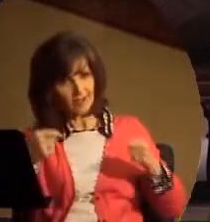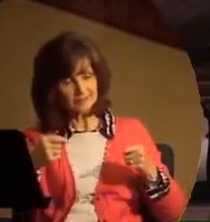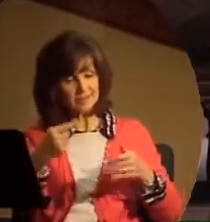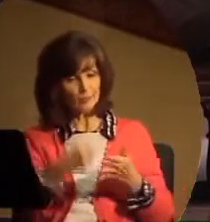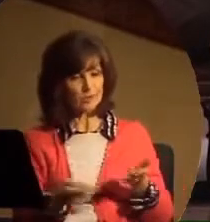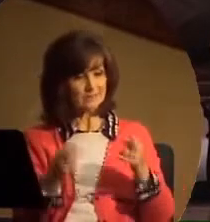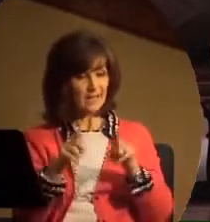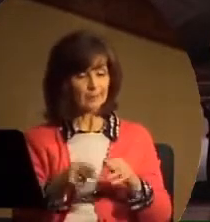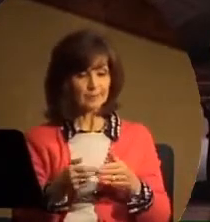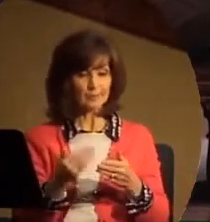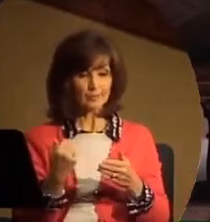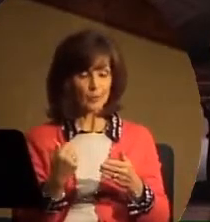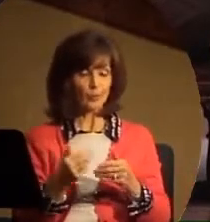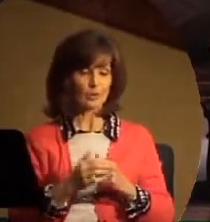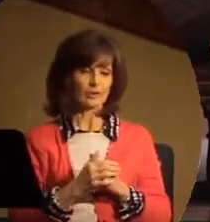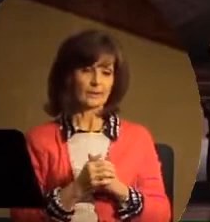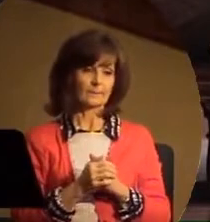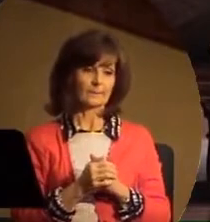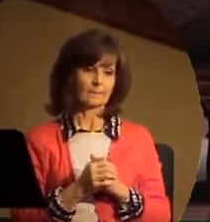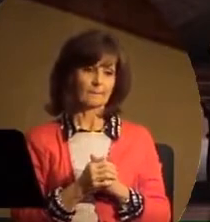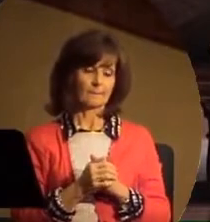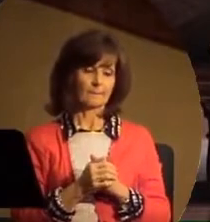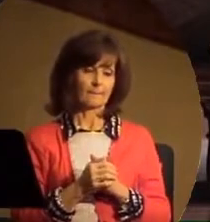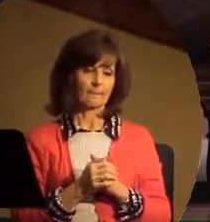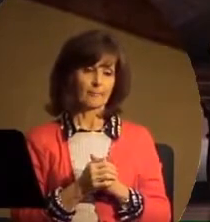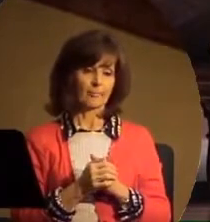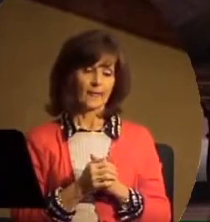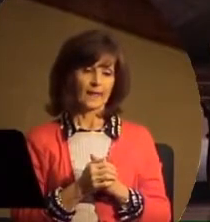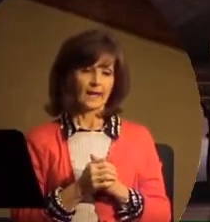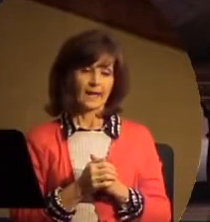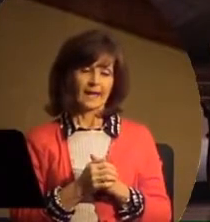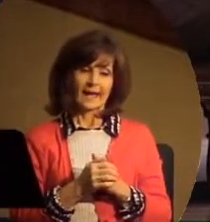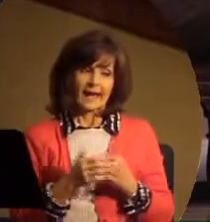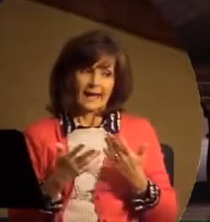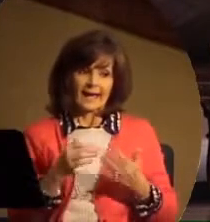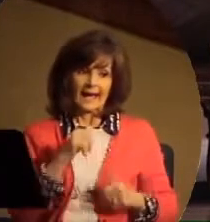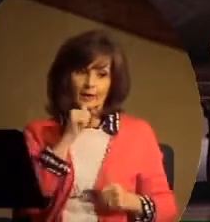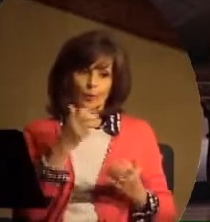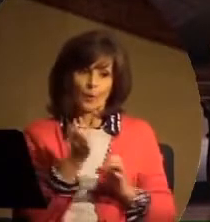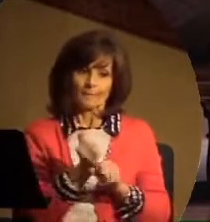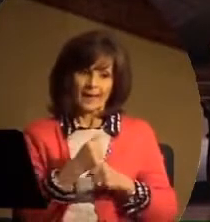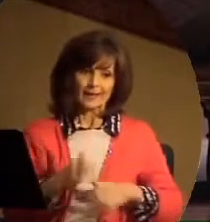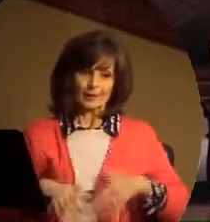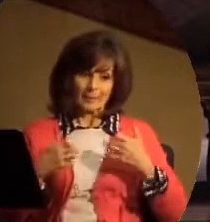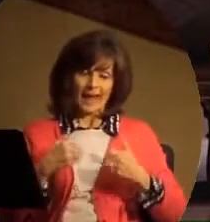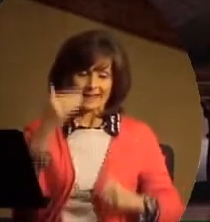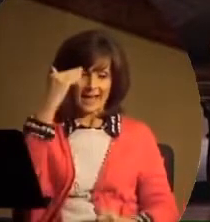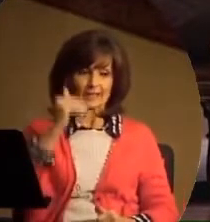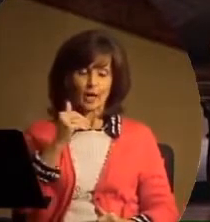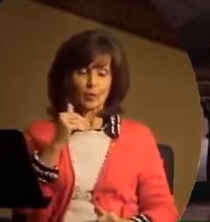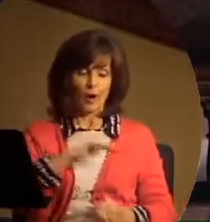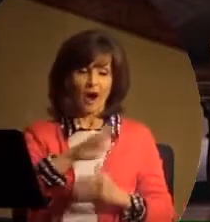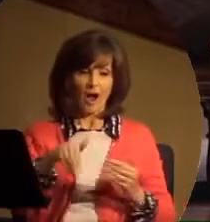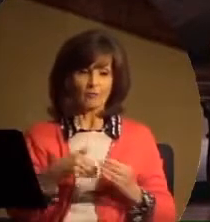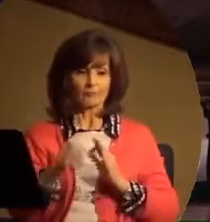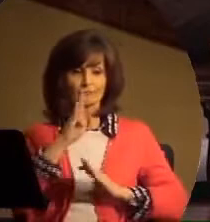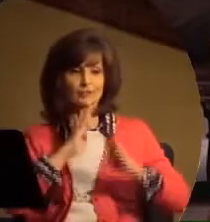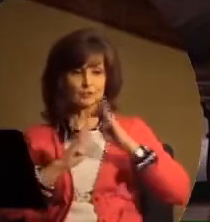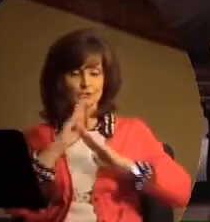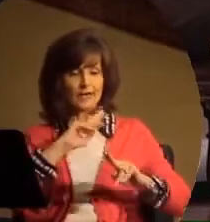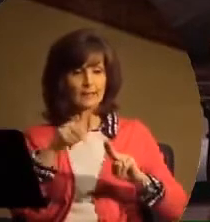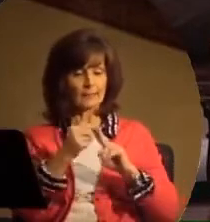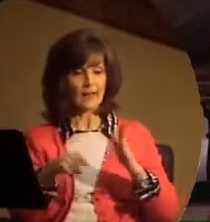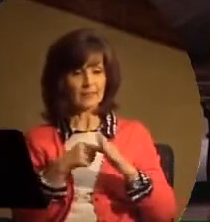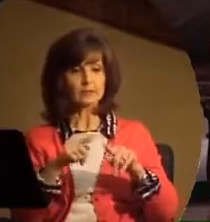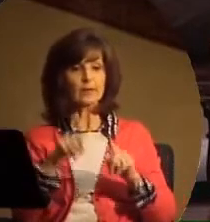of what we've had. And by the way, let me say this. I don't want to make you mad. And I know we're all ticked off about this right now. But